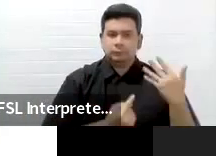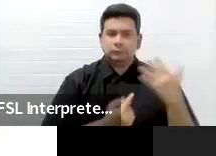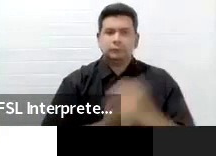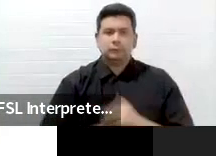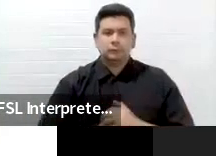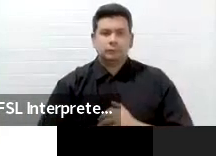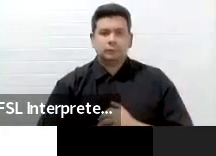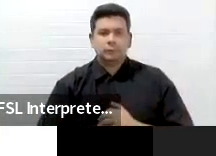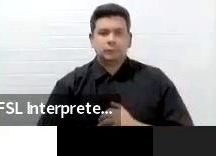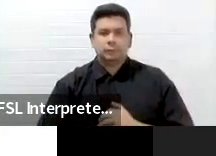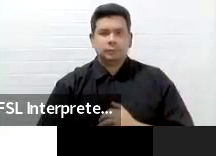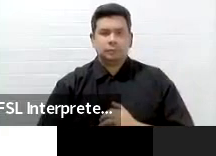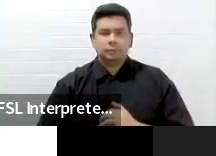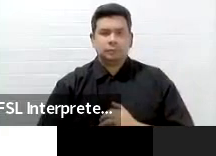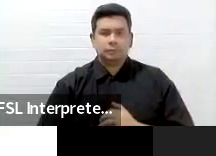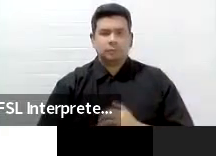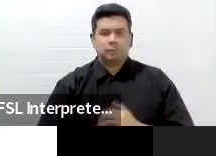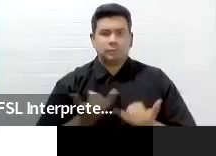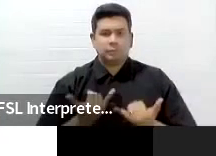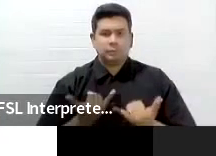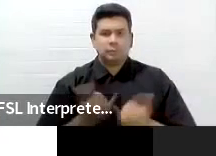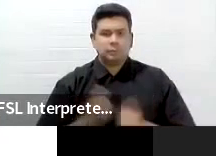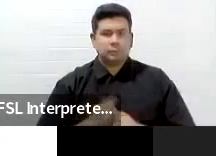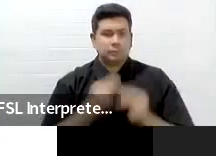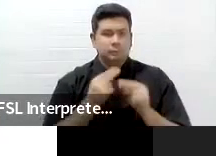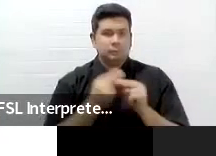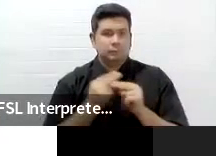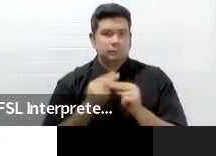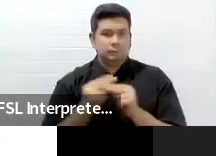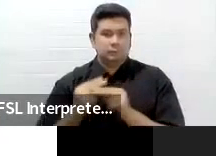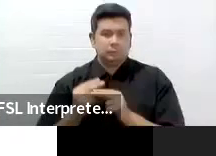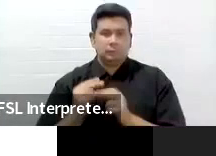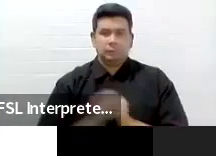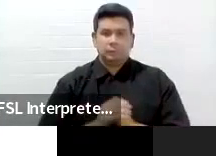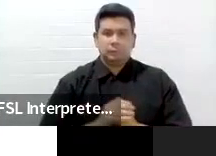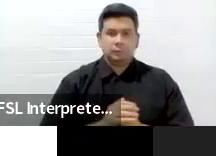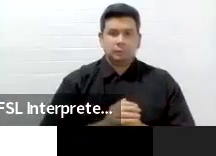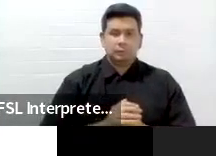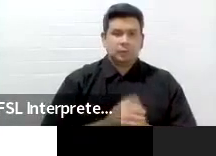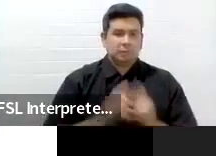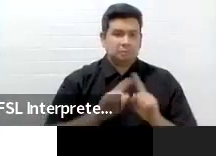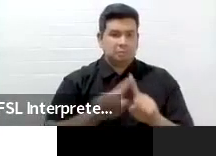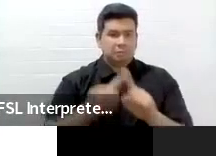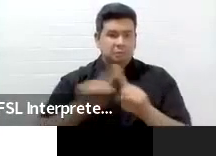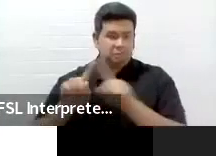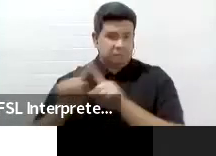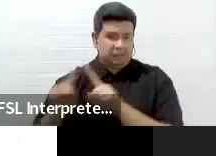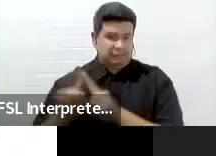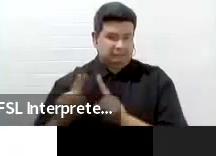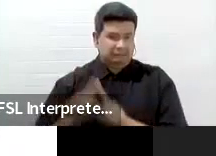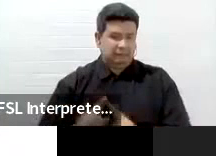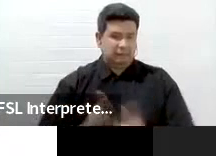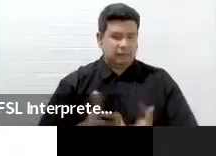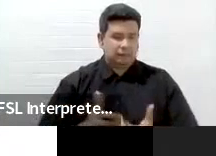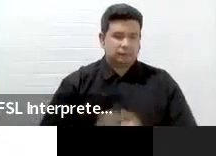shy away right now in naming our even variants or